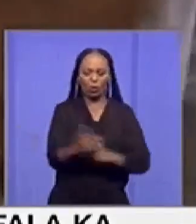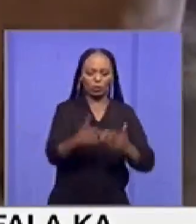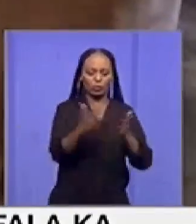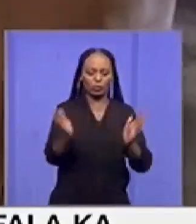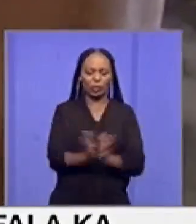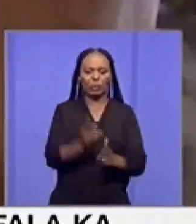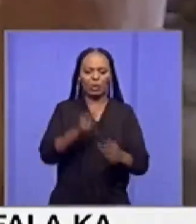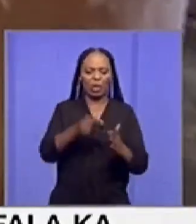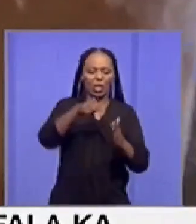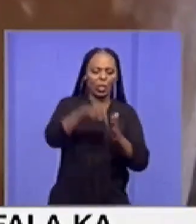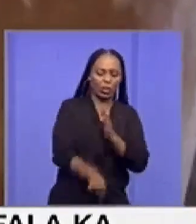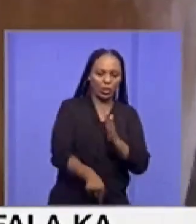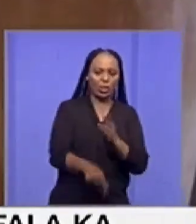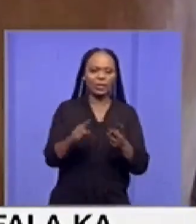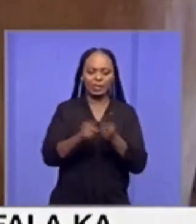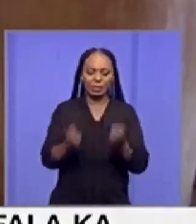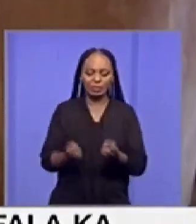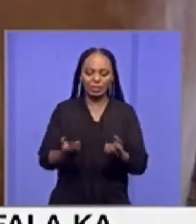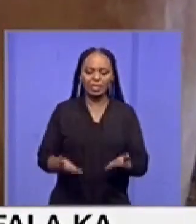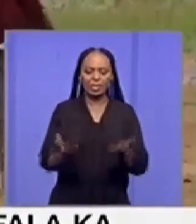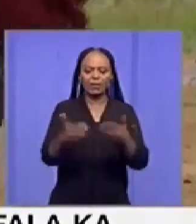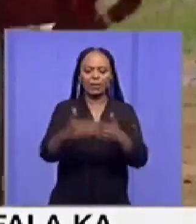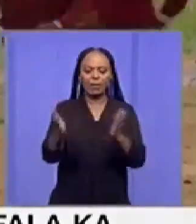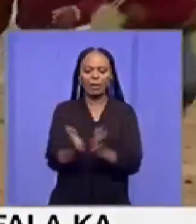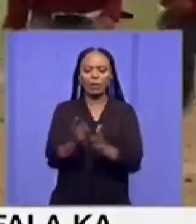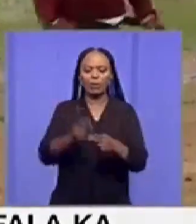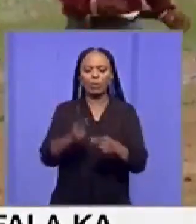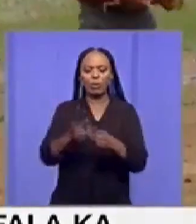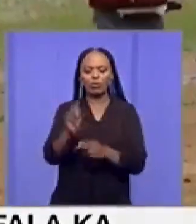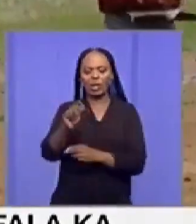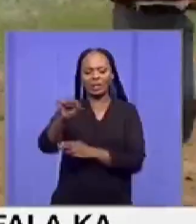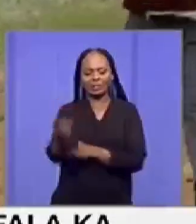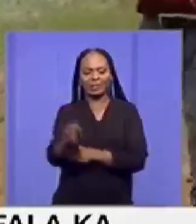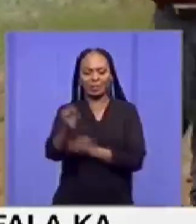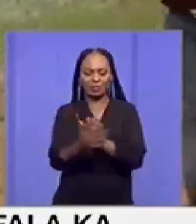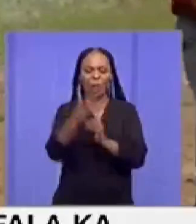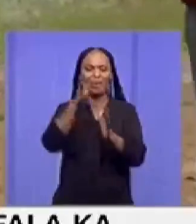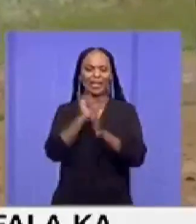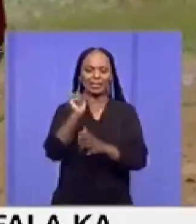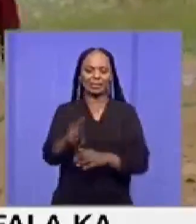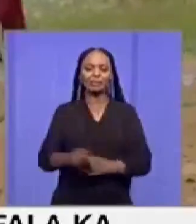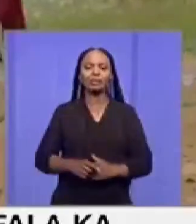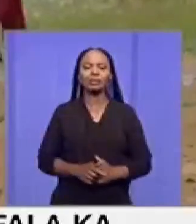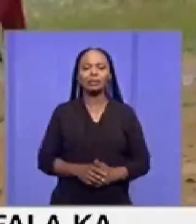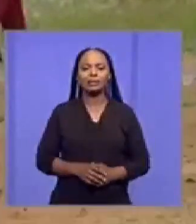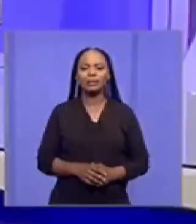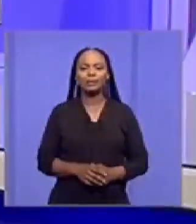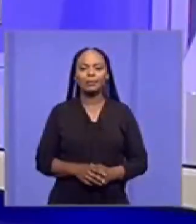ka tšeo di hlwekilego tša maleba e sa dutše e le lenaneong la bona la godimo.